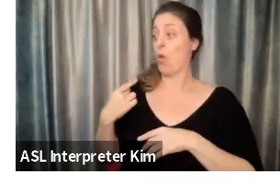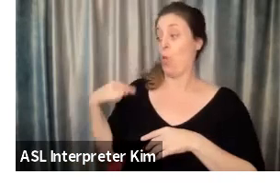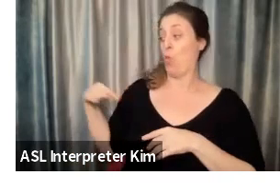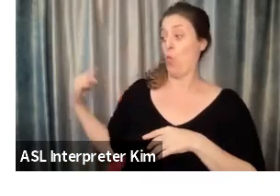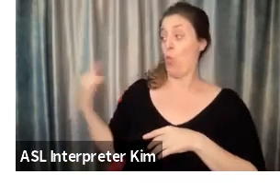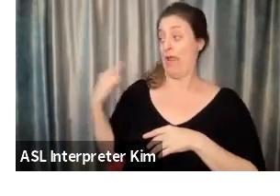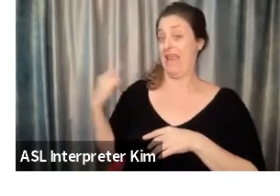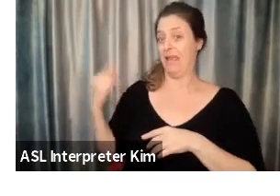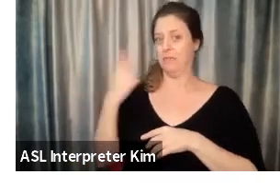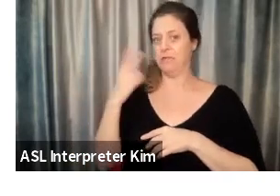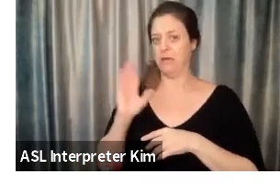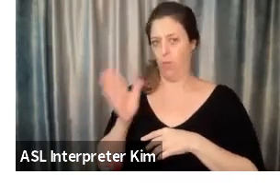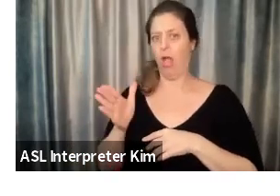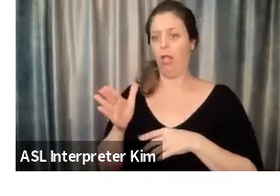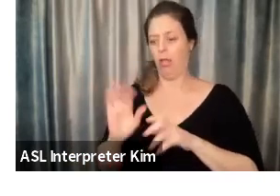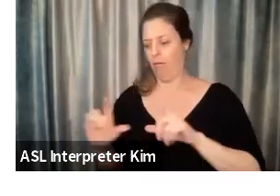our